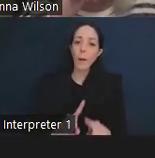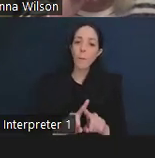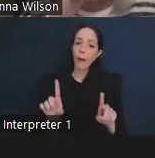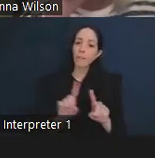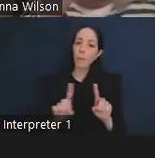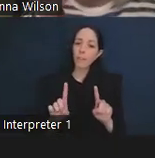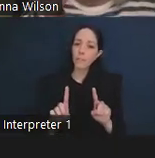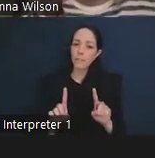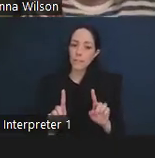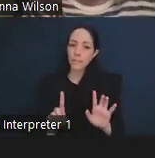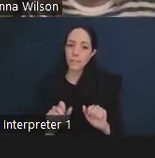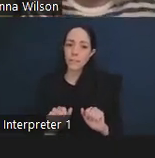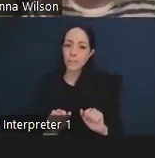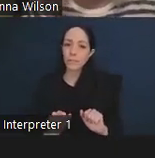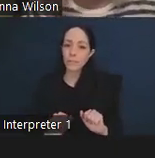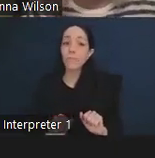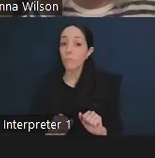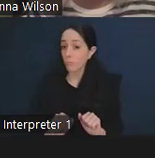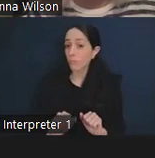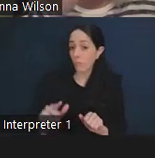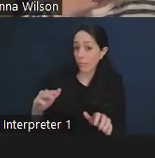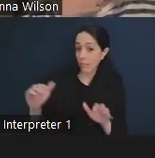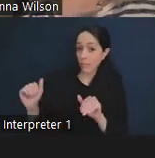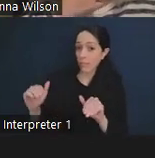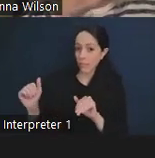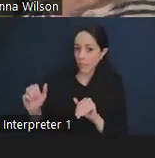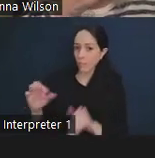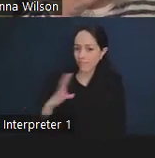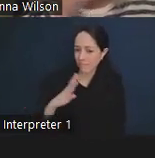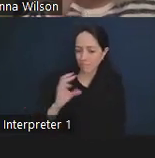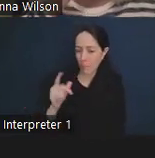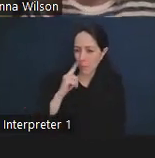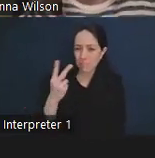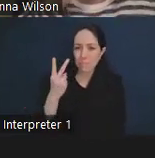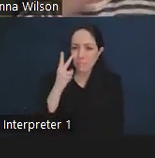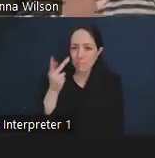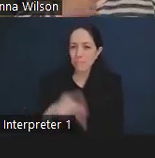for folks who are traveling from far away, we can help with